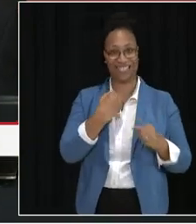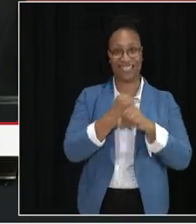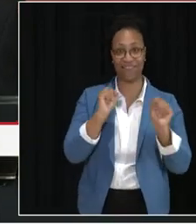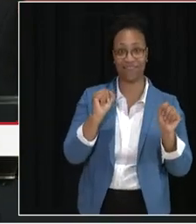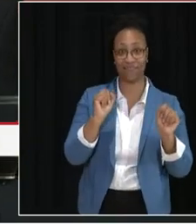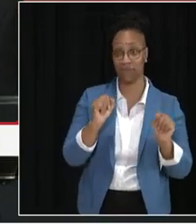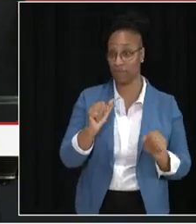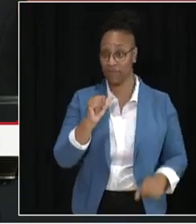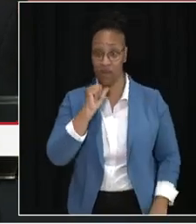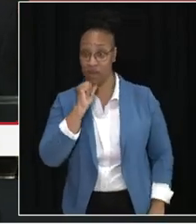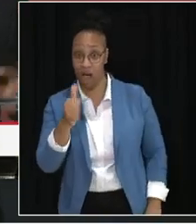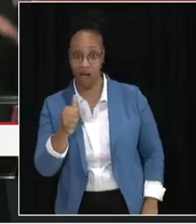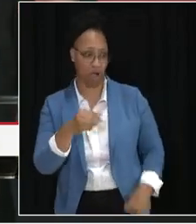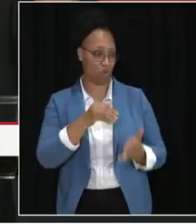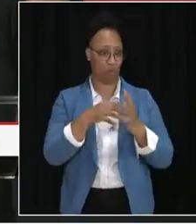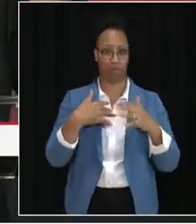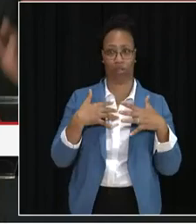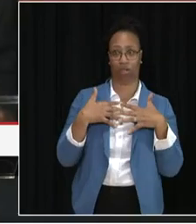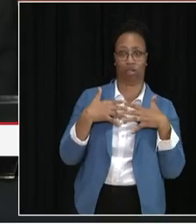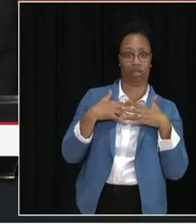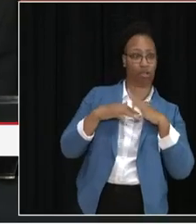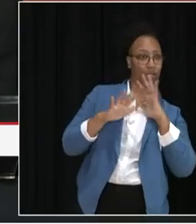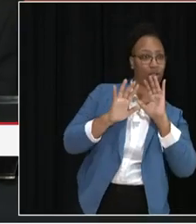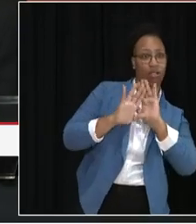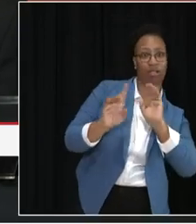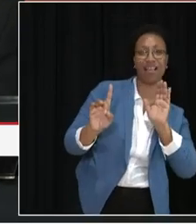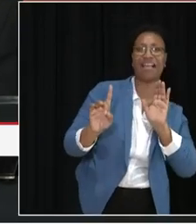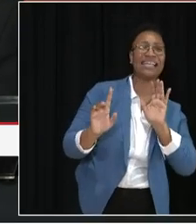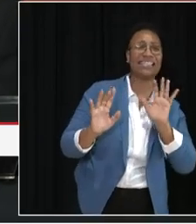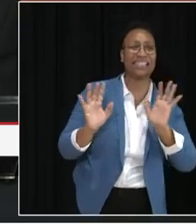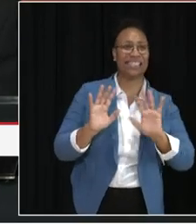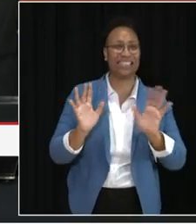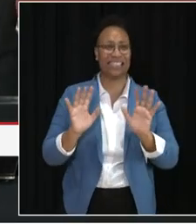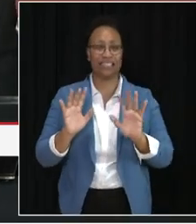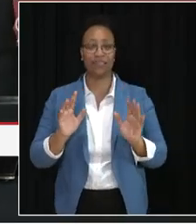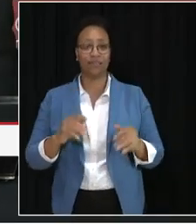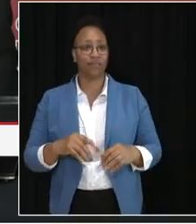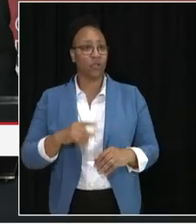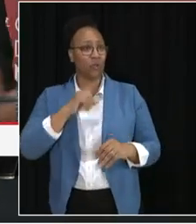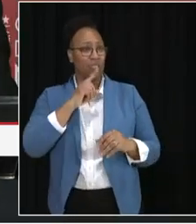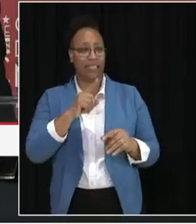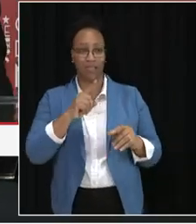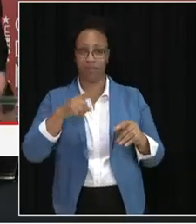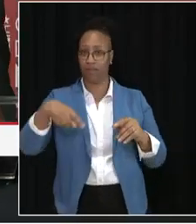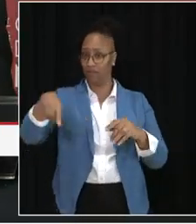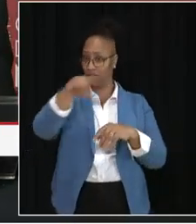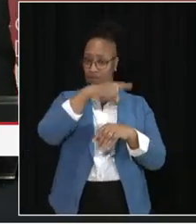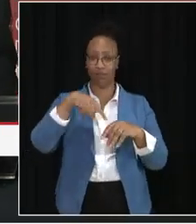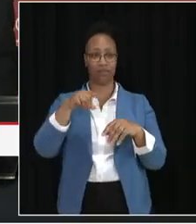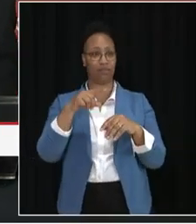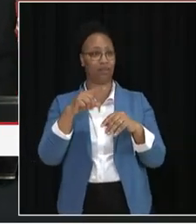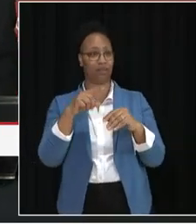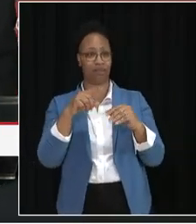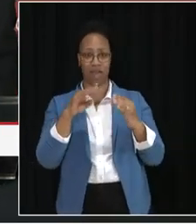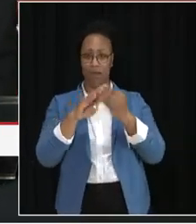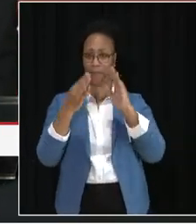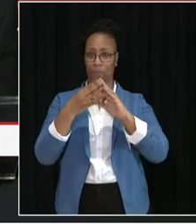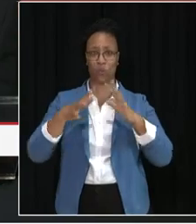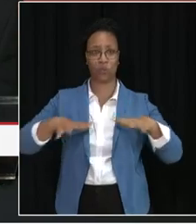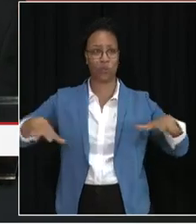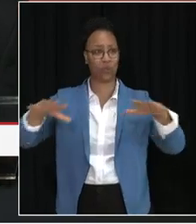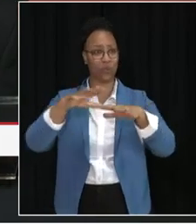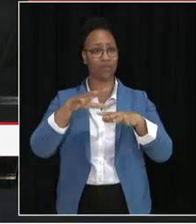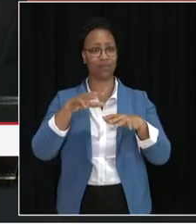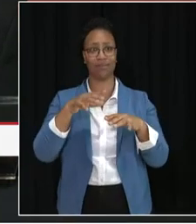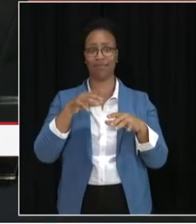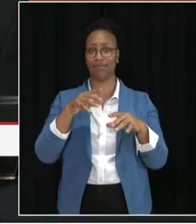we appreciate you guys. You know, you guys are not elected officials, but you all are equally as important for us to seeing our young people get to where they need to be. So I thank